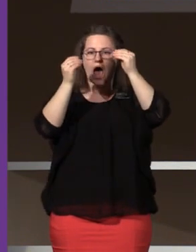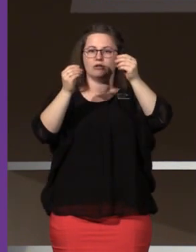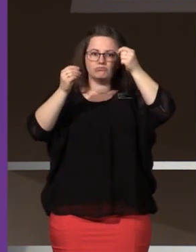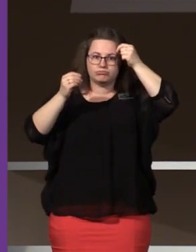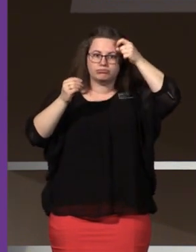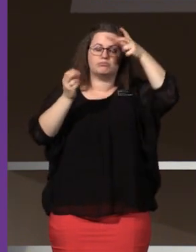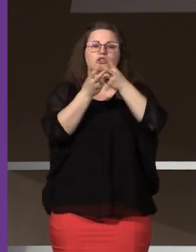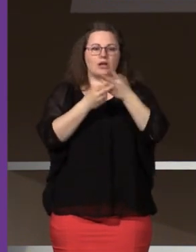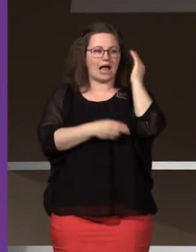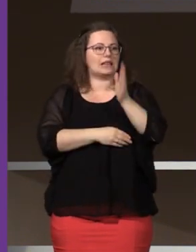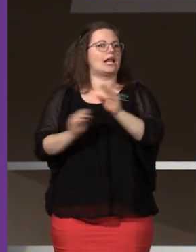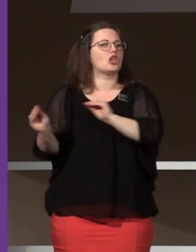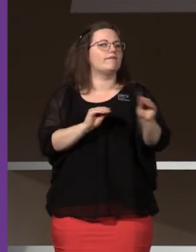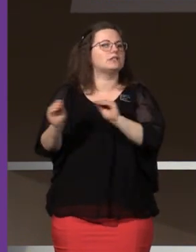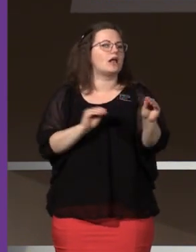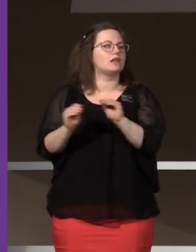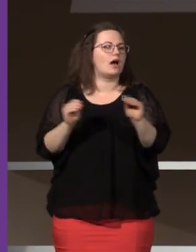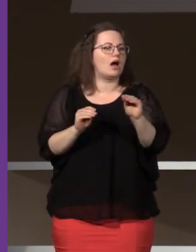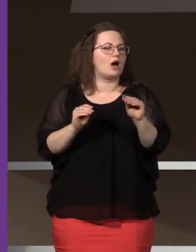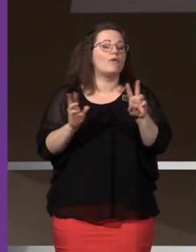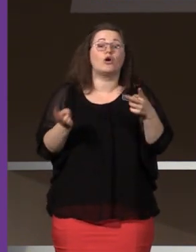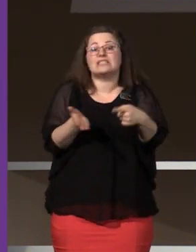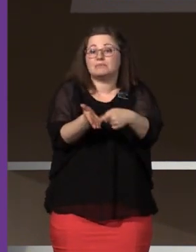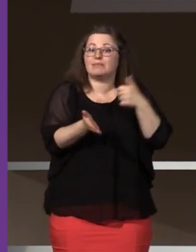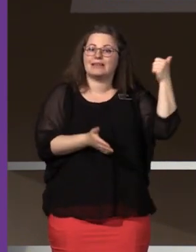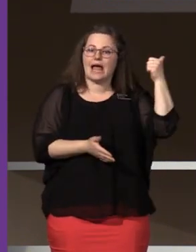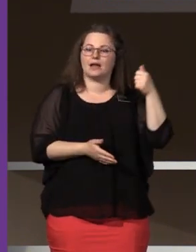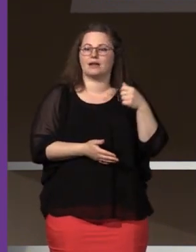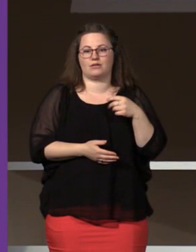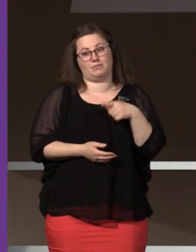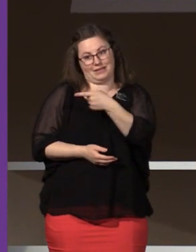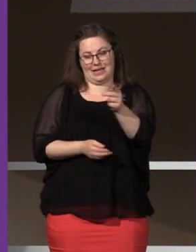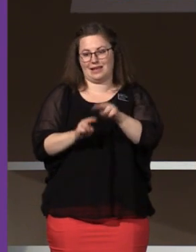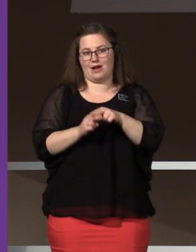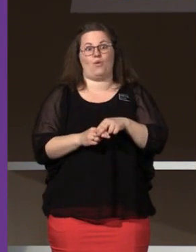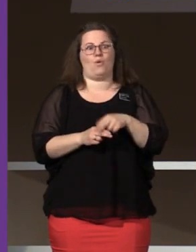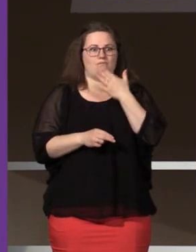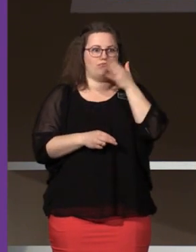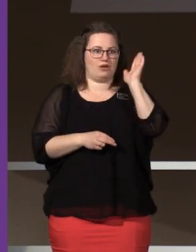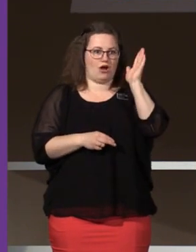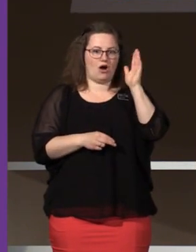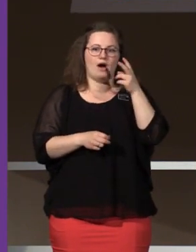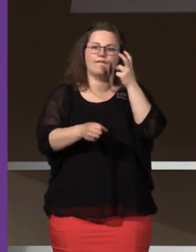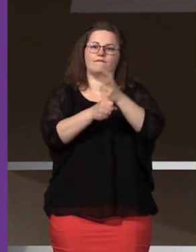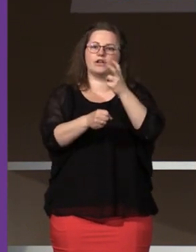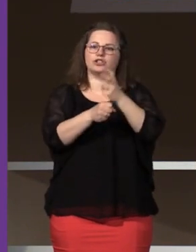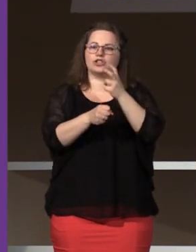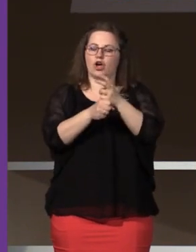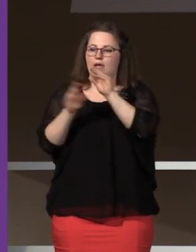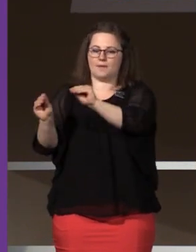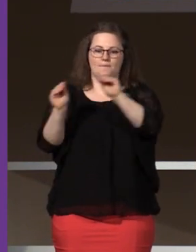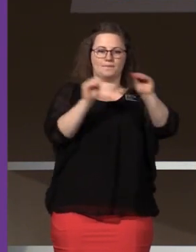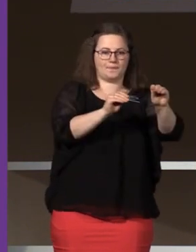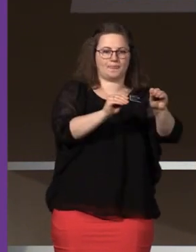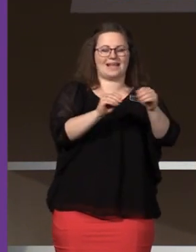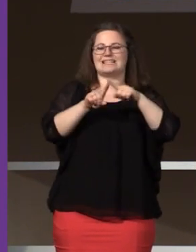translate things. And the special thing about this, as you probably appreciate, is that it's trying to retain the look and feel of the original document,